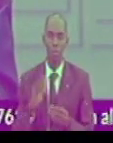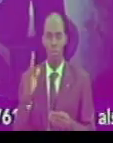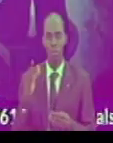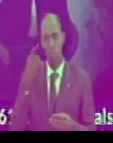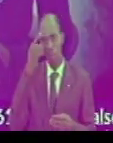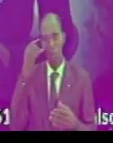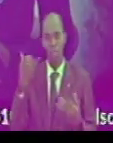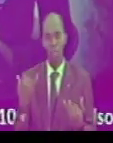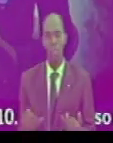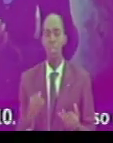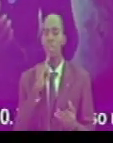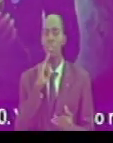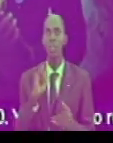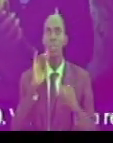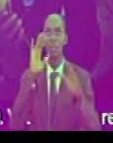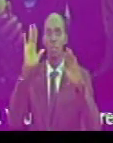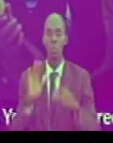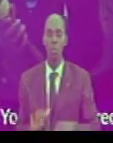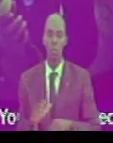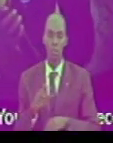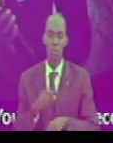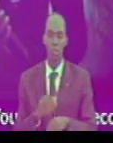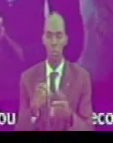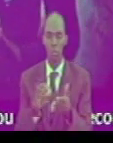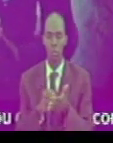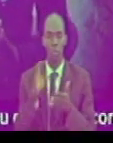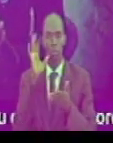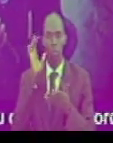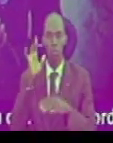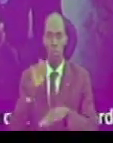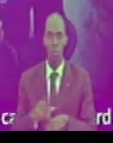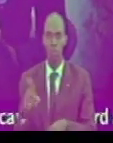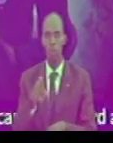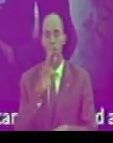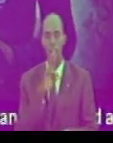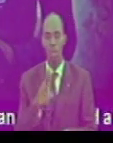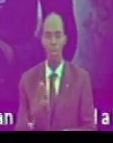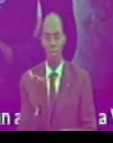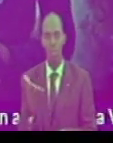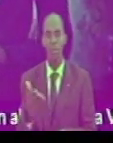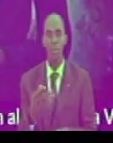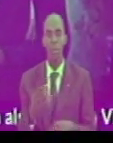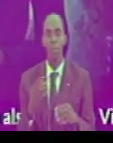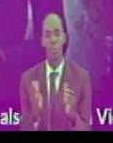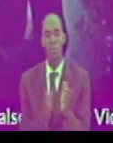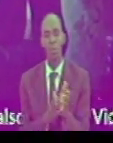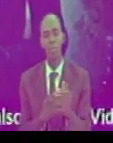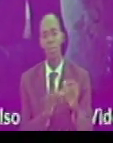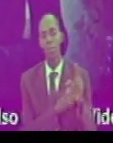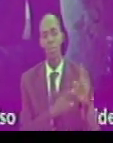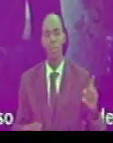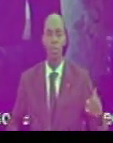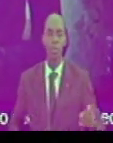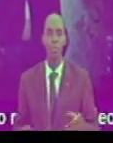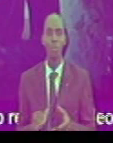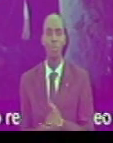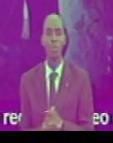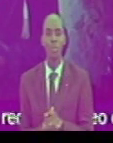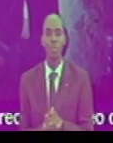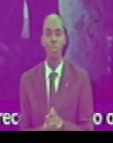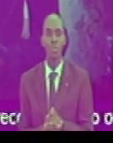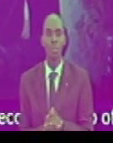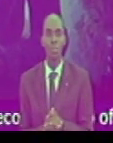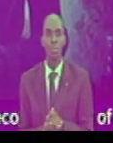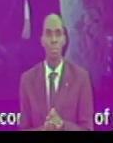the Lord. Hallelujah. I have beside me here Alema Hope. She's been suffering from